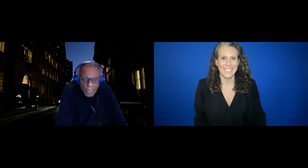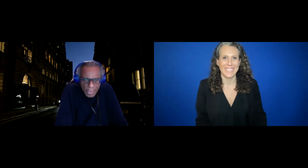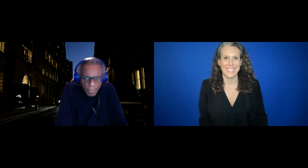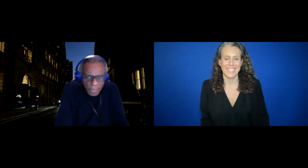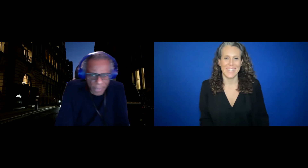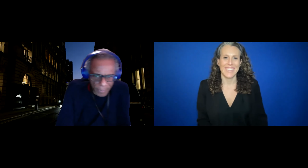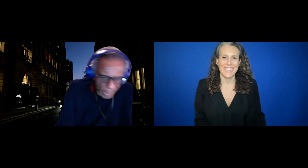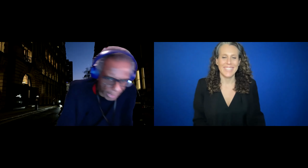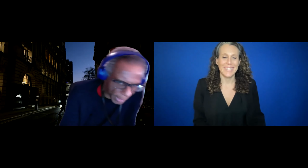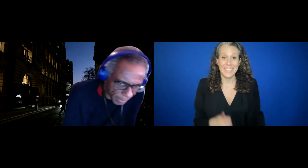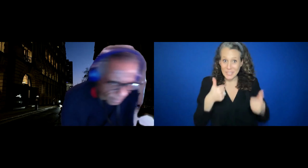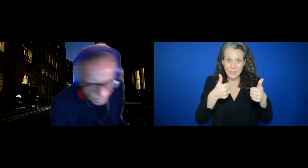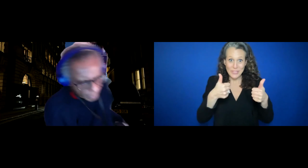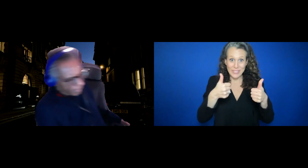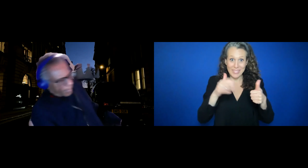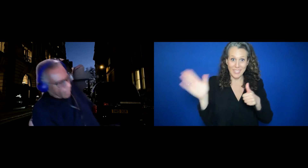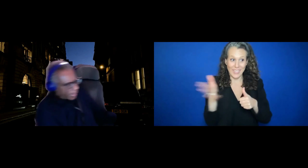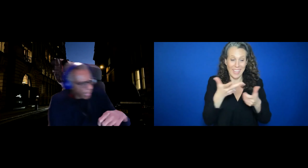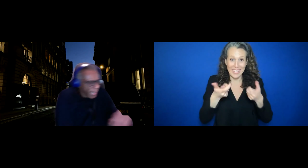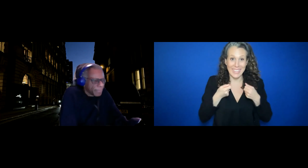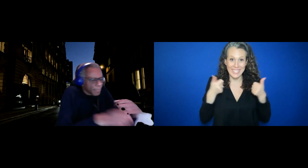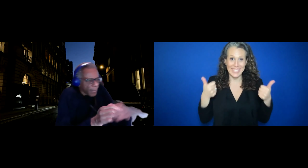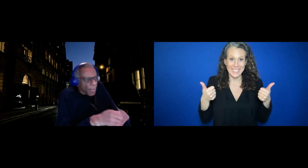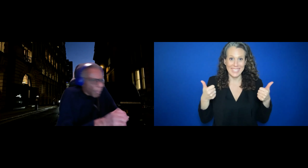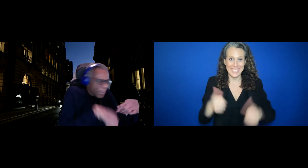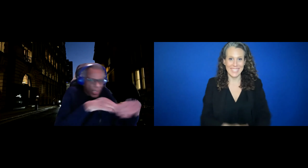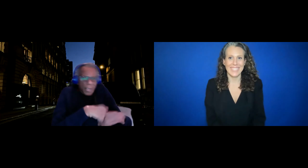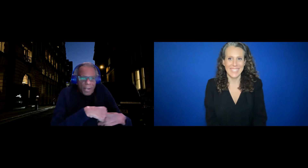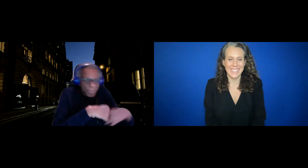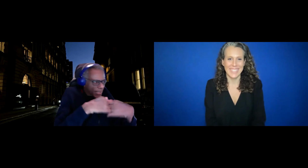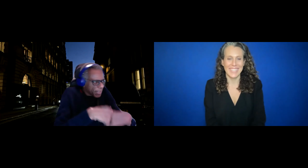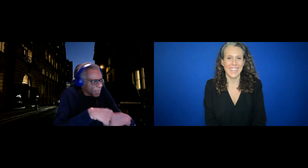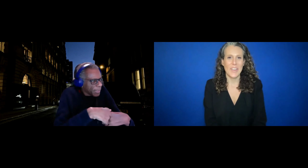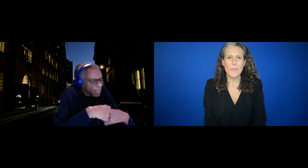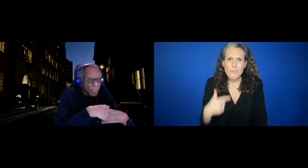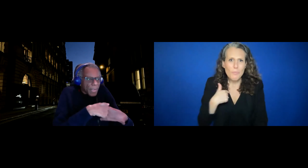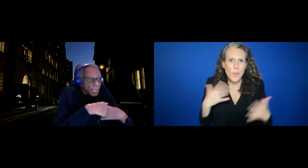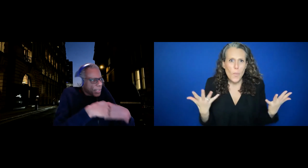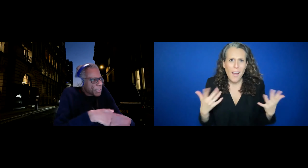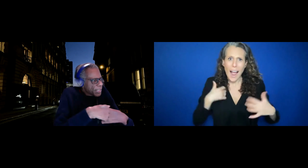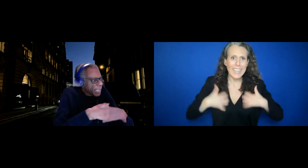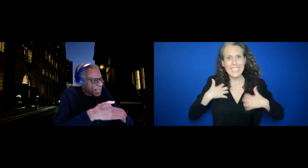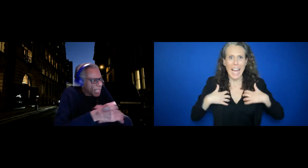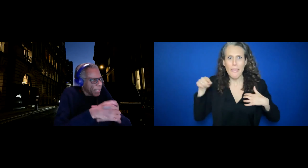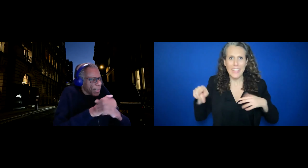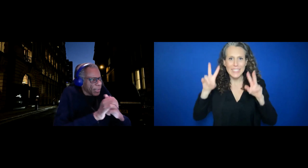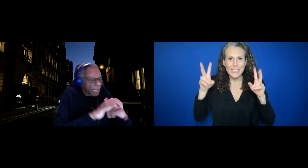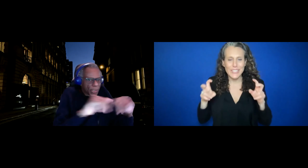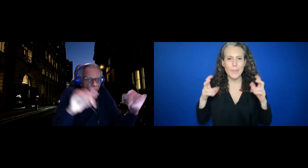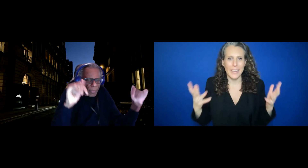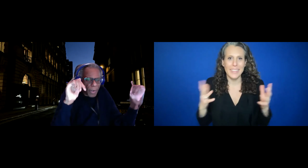okay, is that right? Everybody okay with that? Okay. Thank you. Where was I? I was very excited by this. So there's no such thing